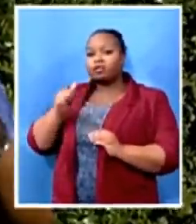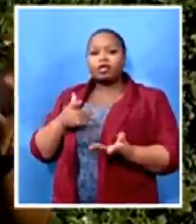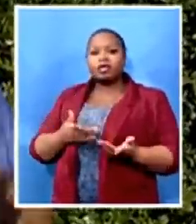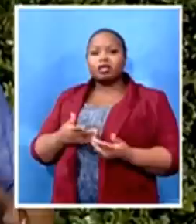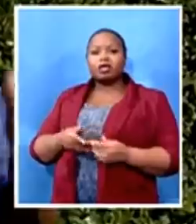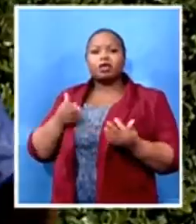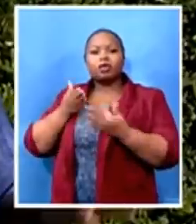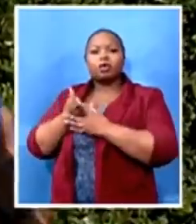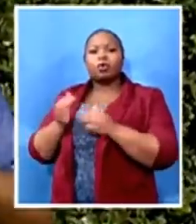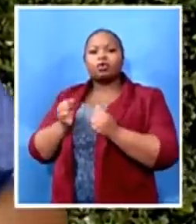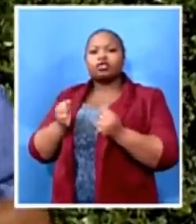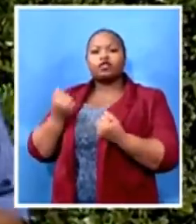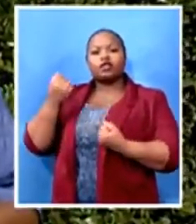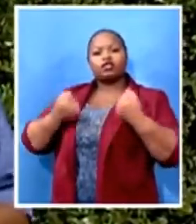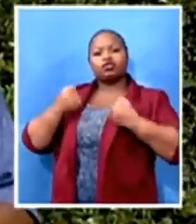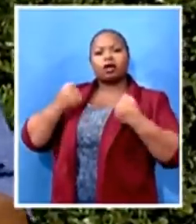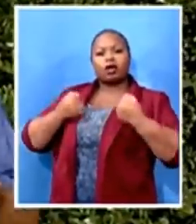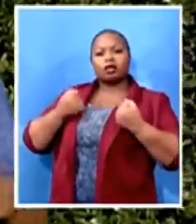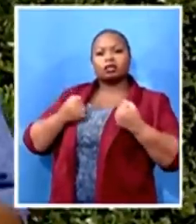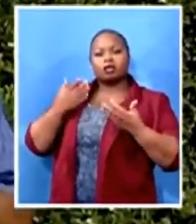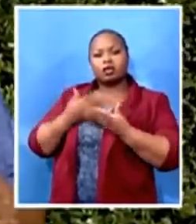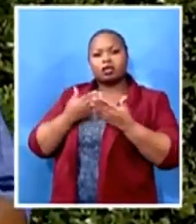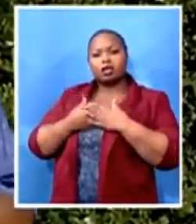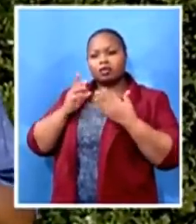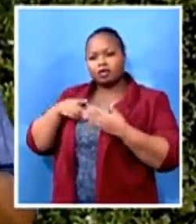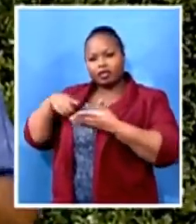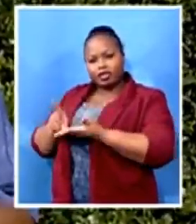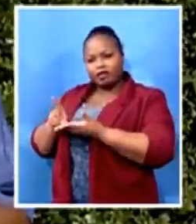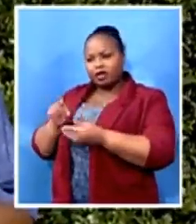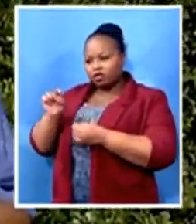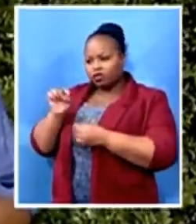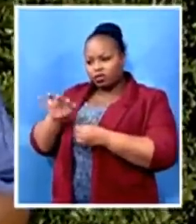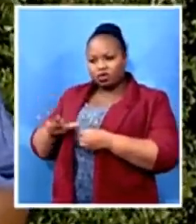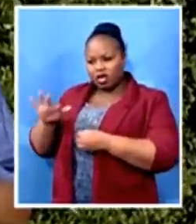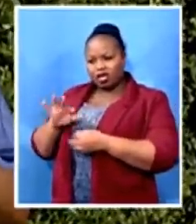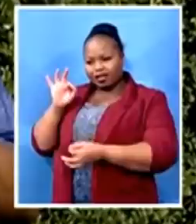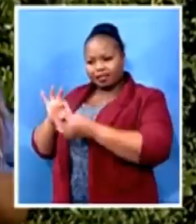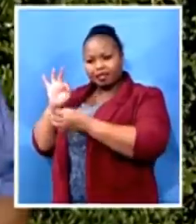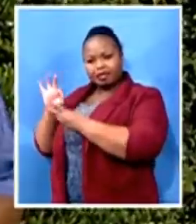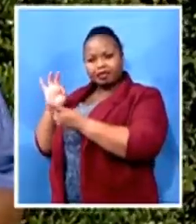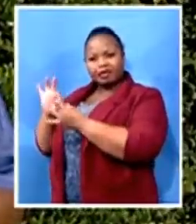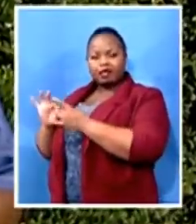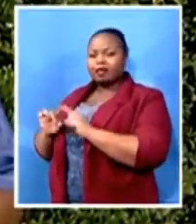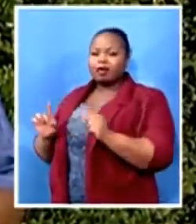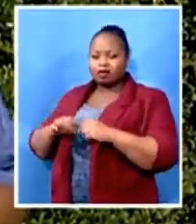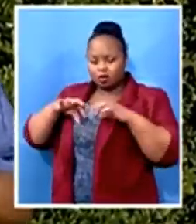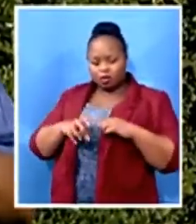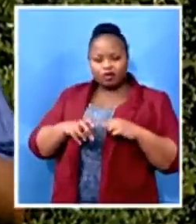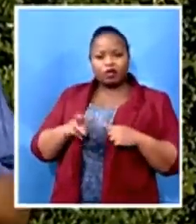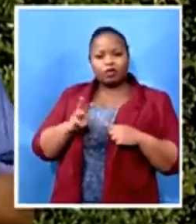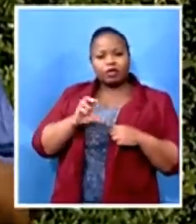where they will be delivered according to the areas where they're going. So as a province and with the Western Eastern Cape, we are discussing all these